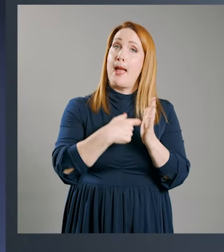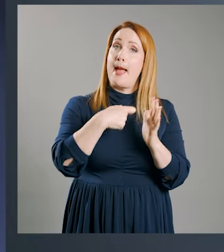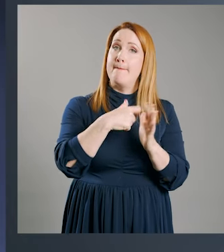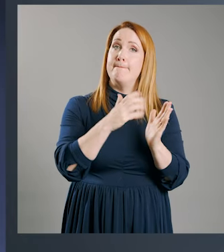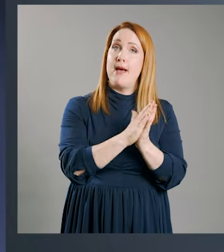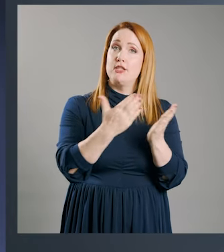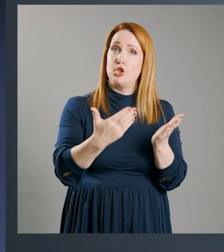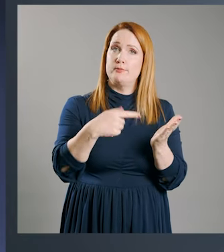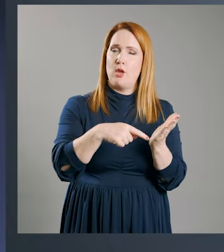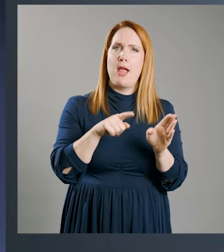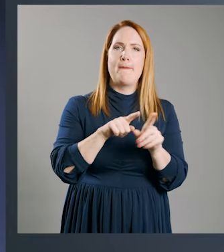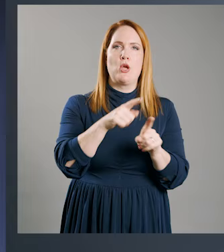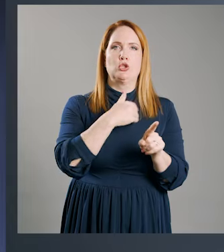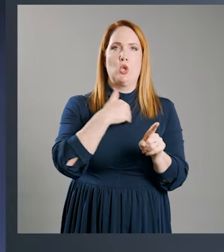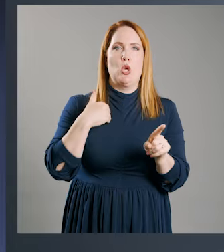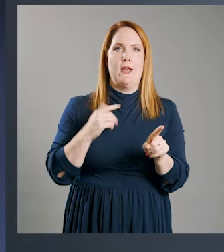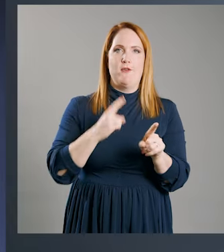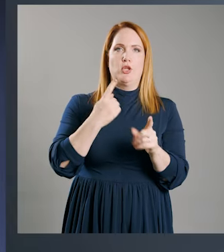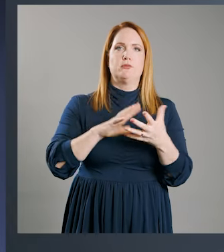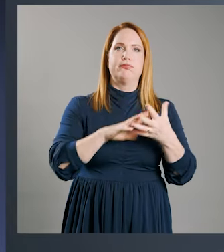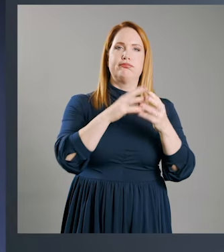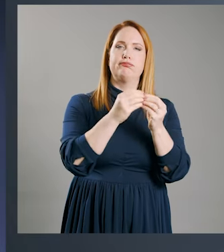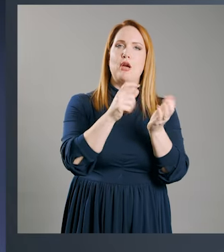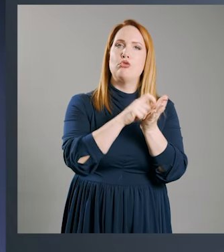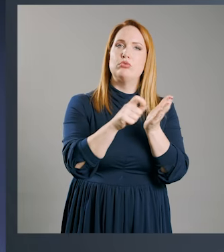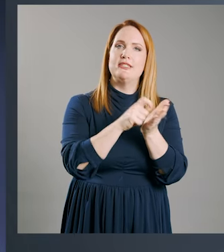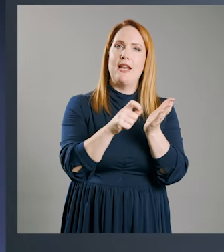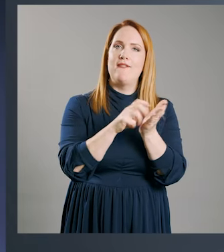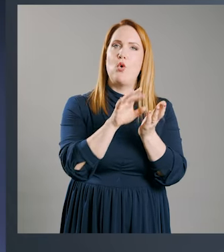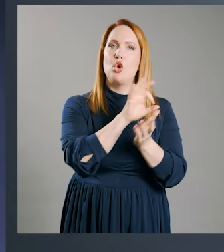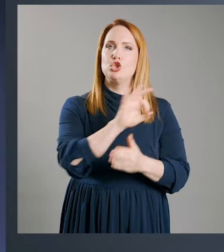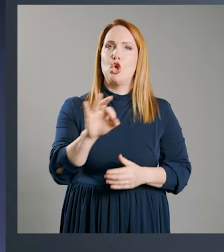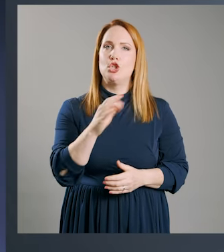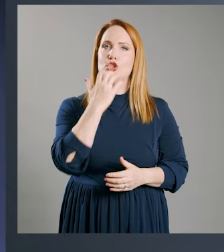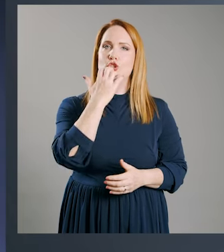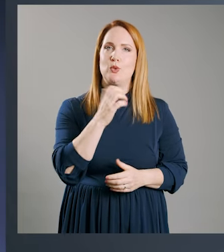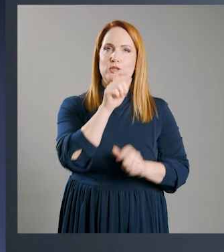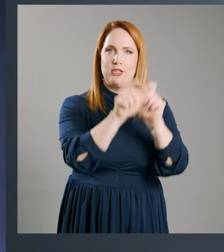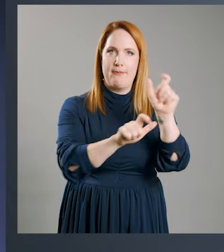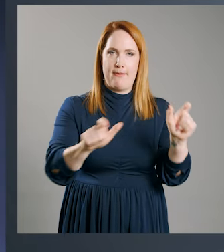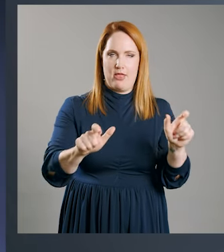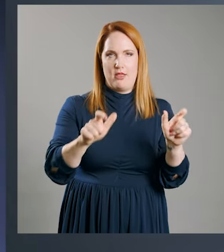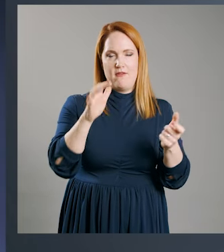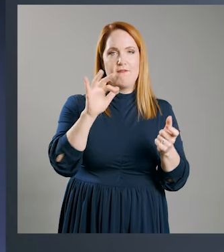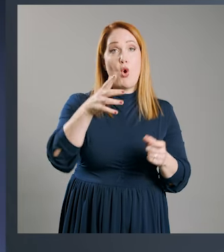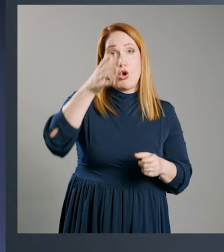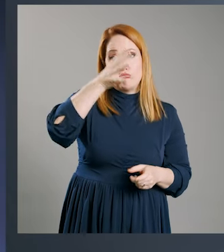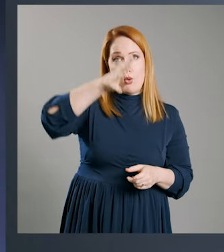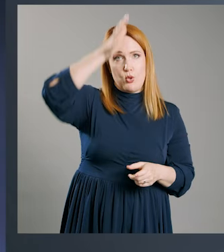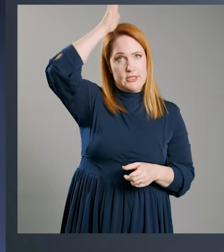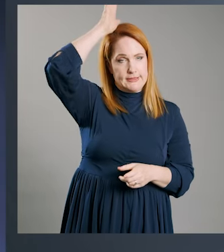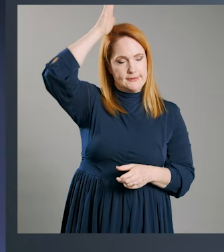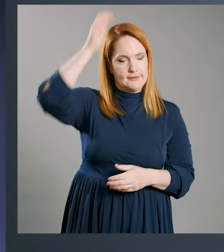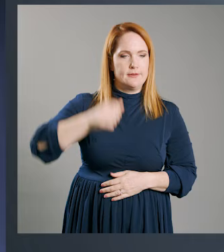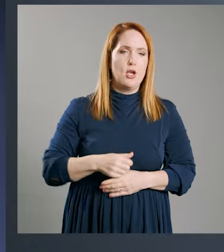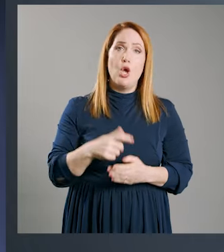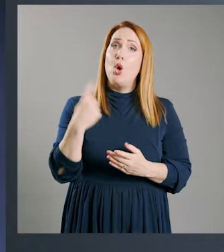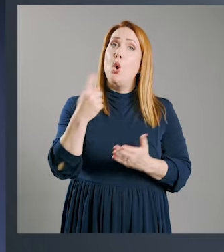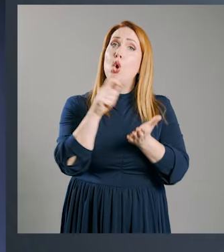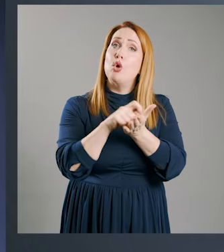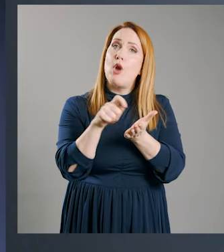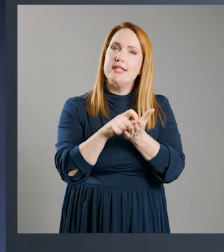Mark's gospel is the earliest gospel. It was written to the Gentiles, to the Romans, actually. And the author was John